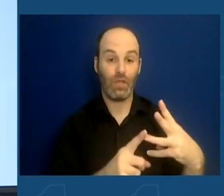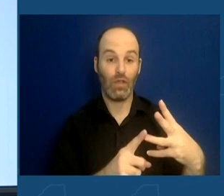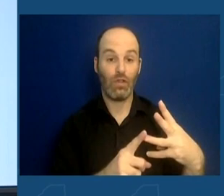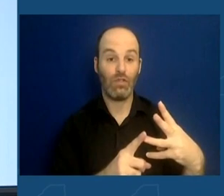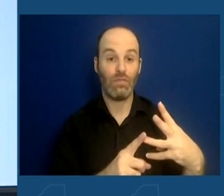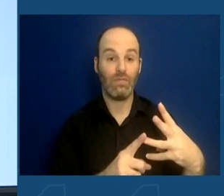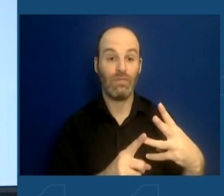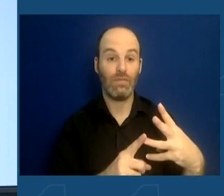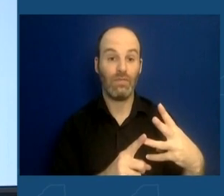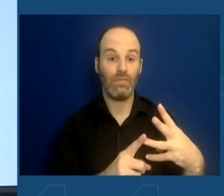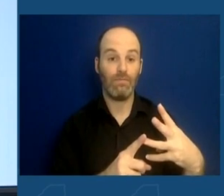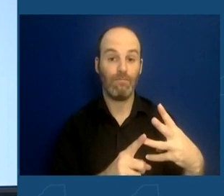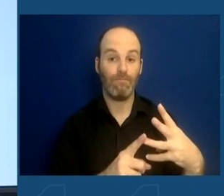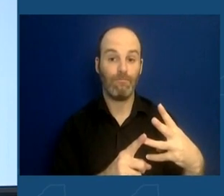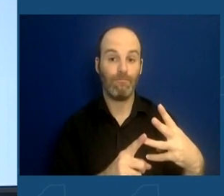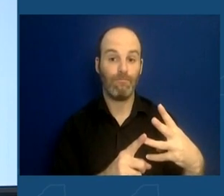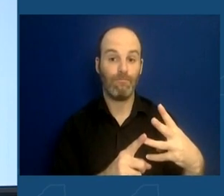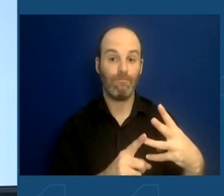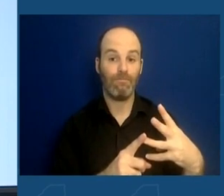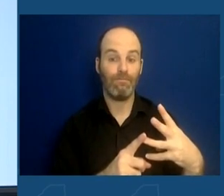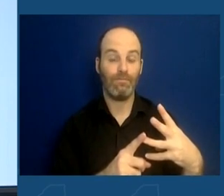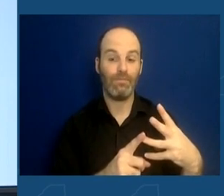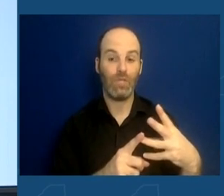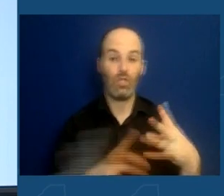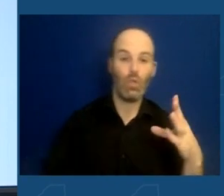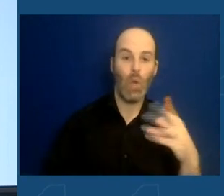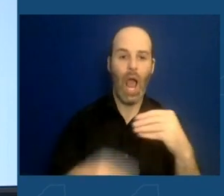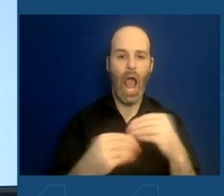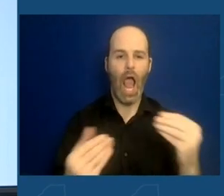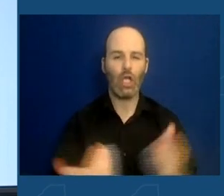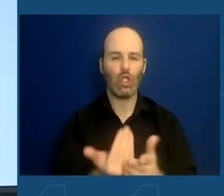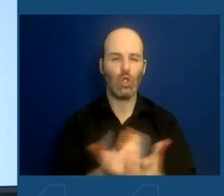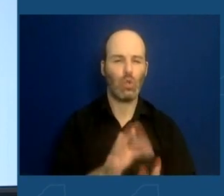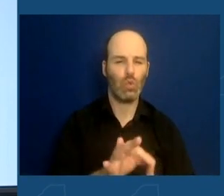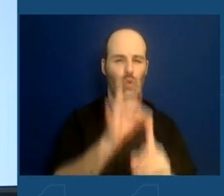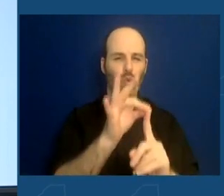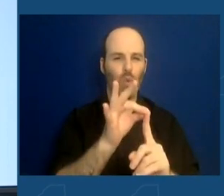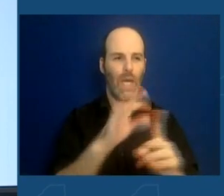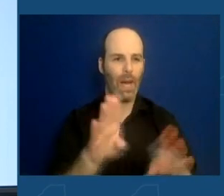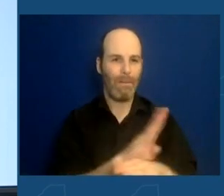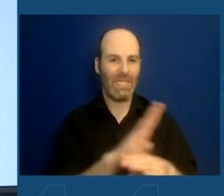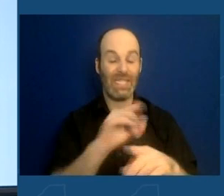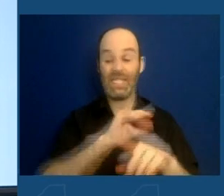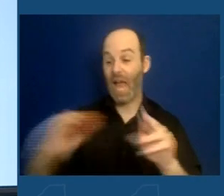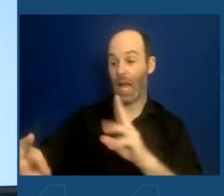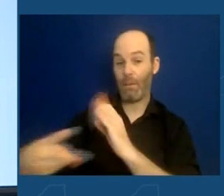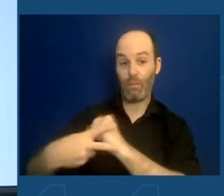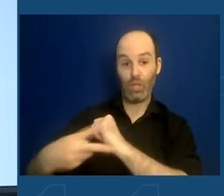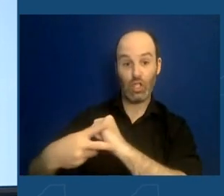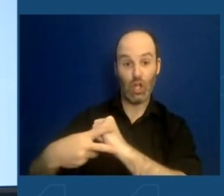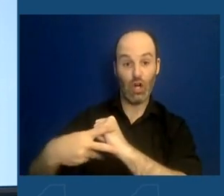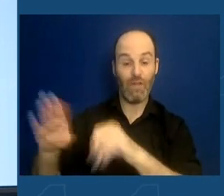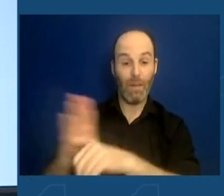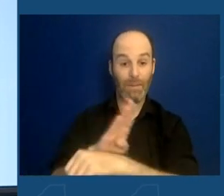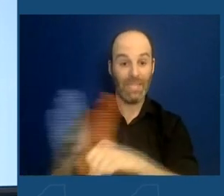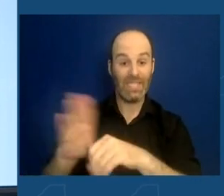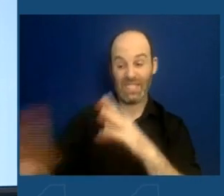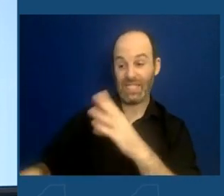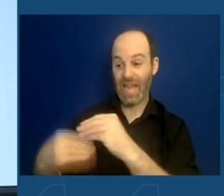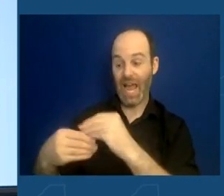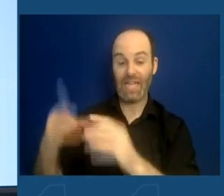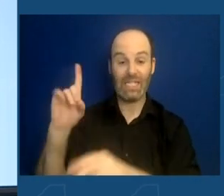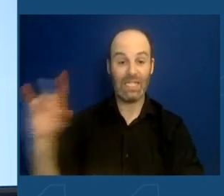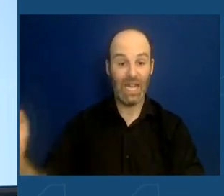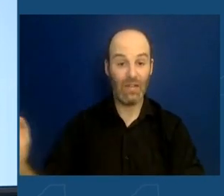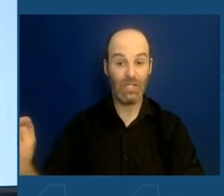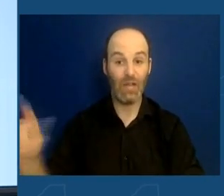bring in and preserve unique businesses and assets to downtown. We can look back, thanks to the DRI, and look at restaurants like Southern